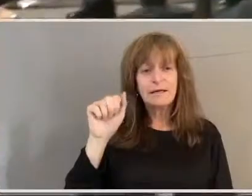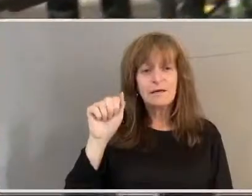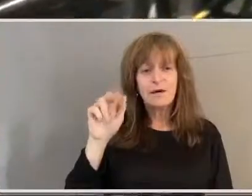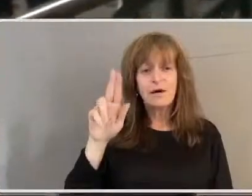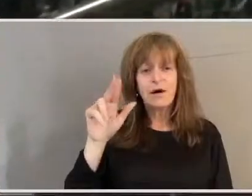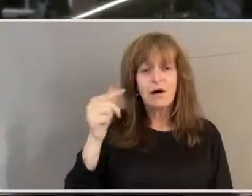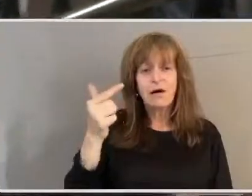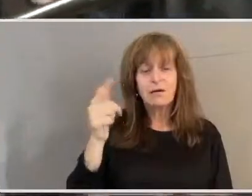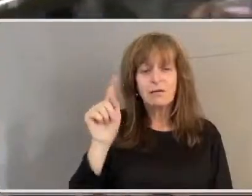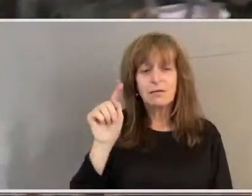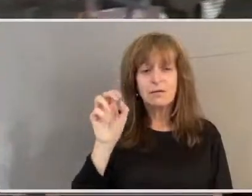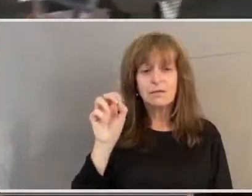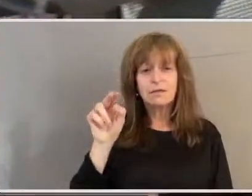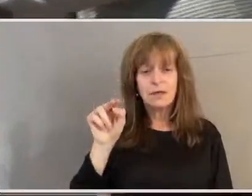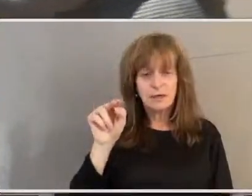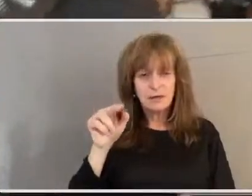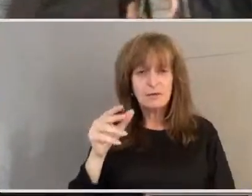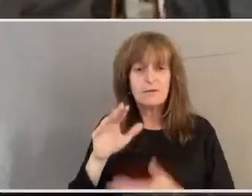forward to take his oath.